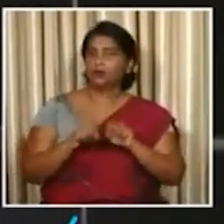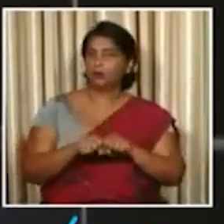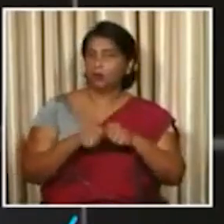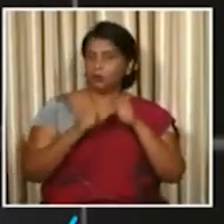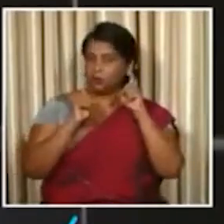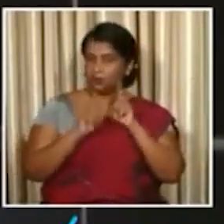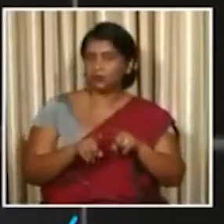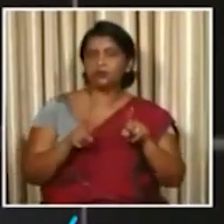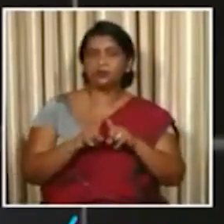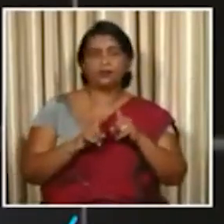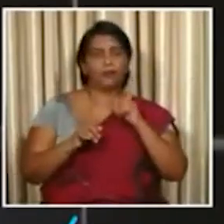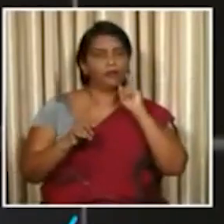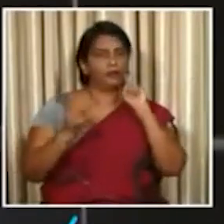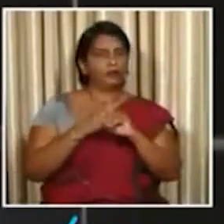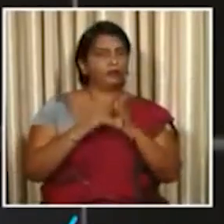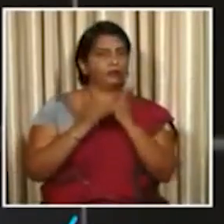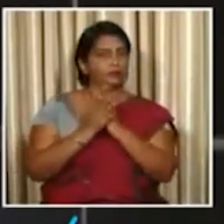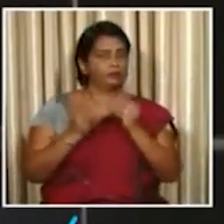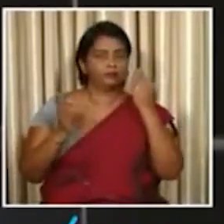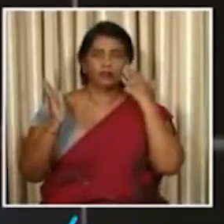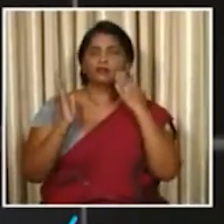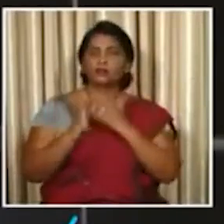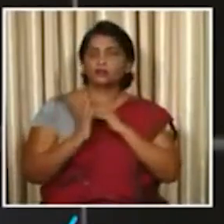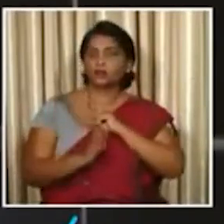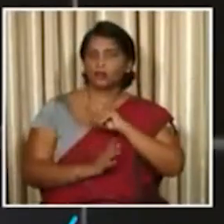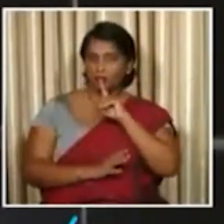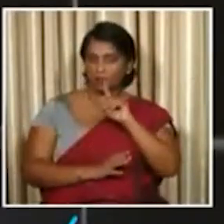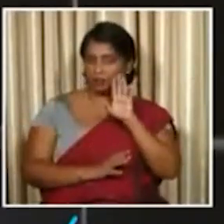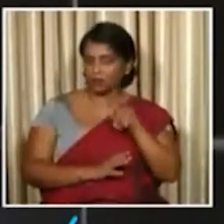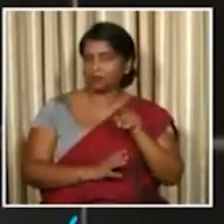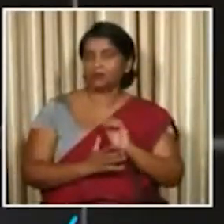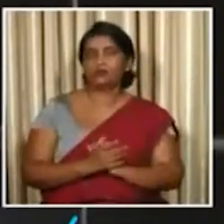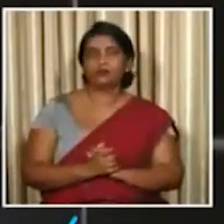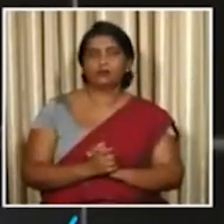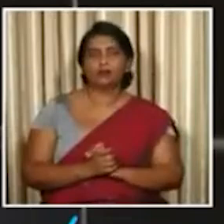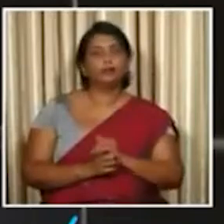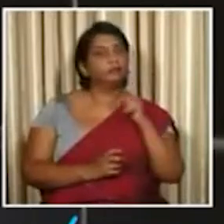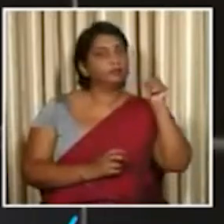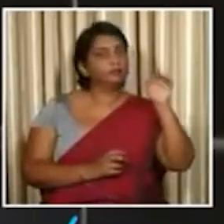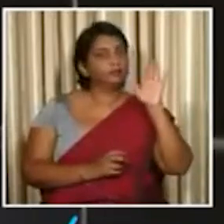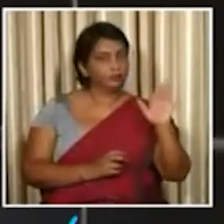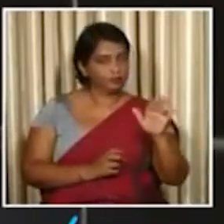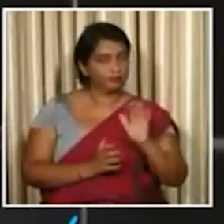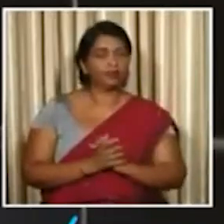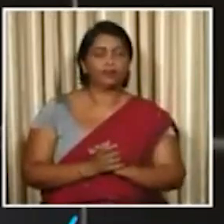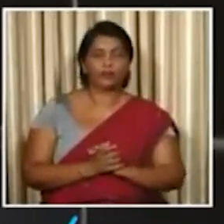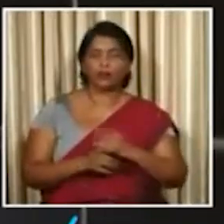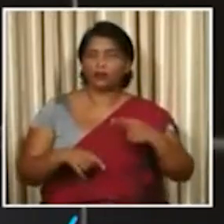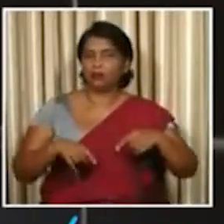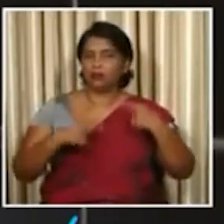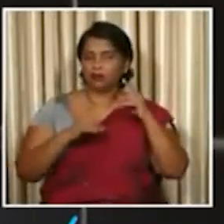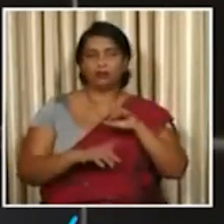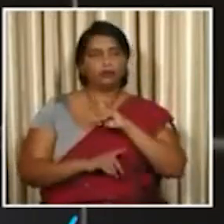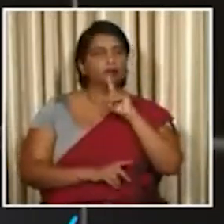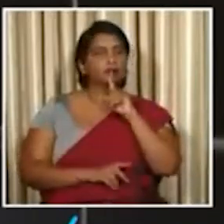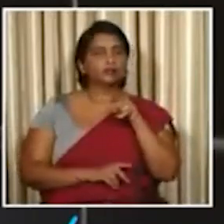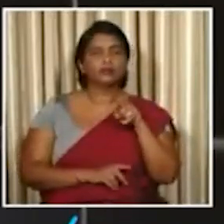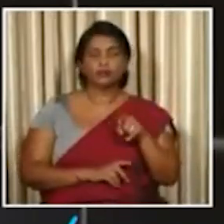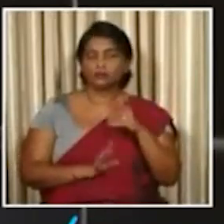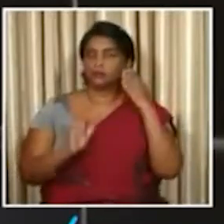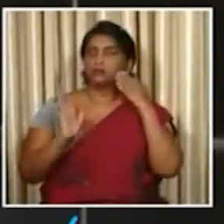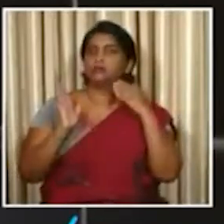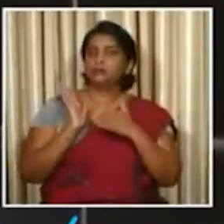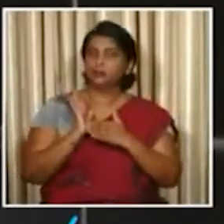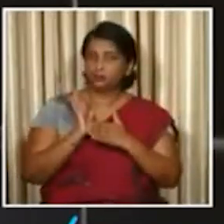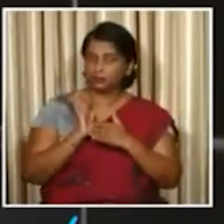uncertain terms. It filed an application, argued seeking provisional measures and obtained orders